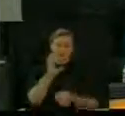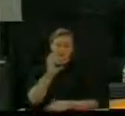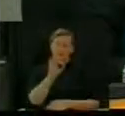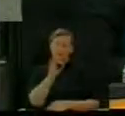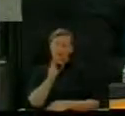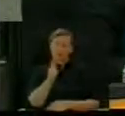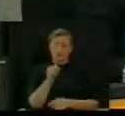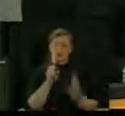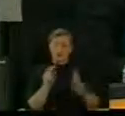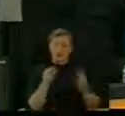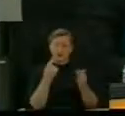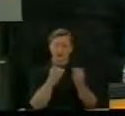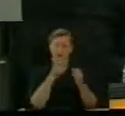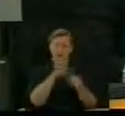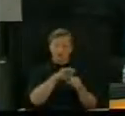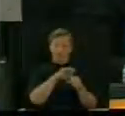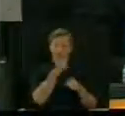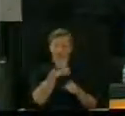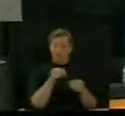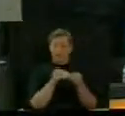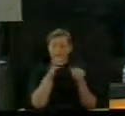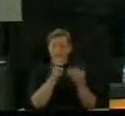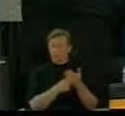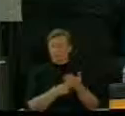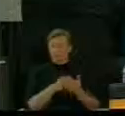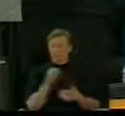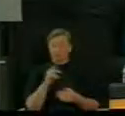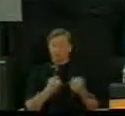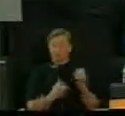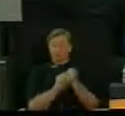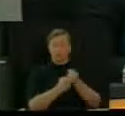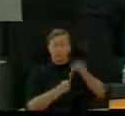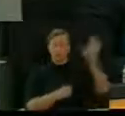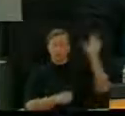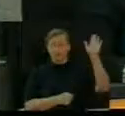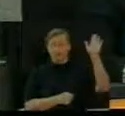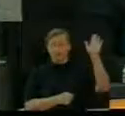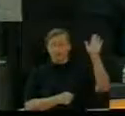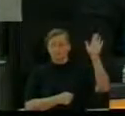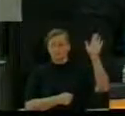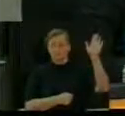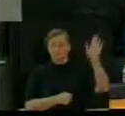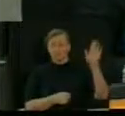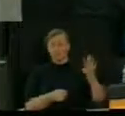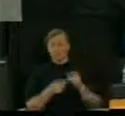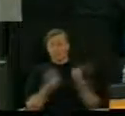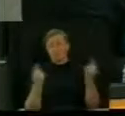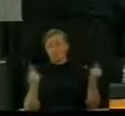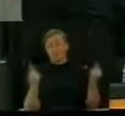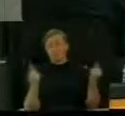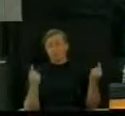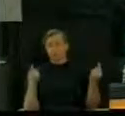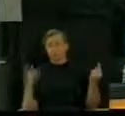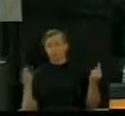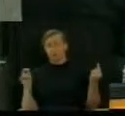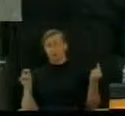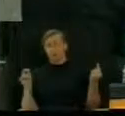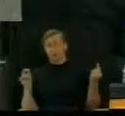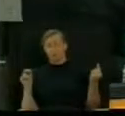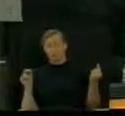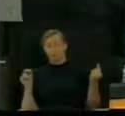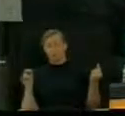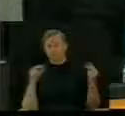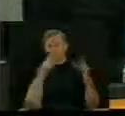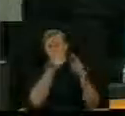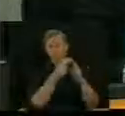motion. The vote on Resolution 910. So we ready to vote? Any more discussion? Okay,